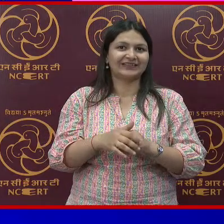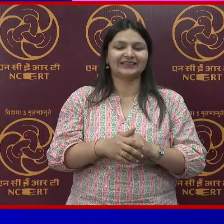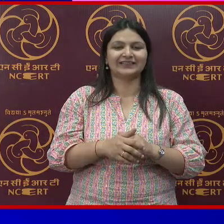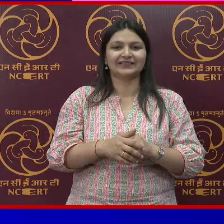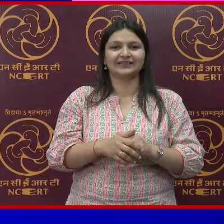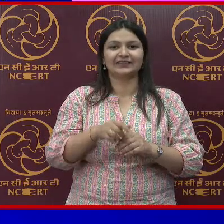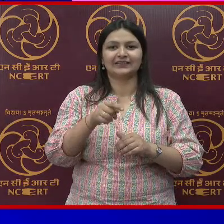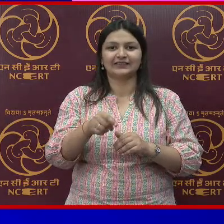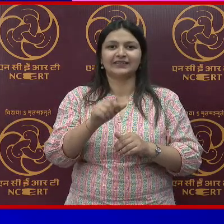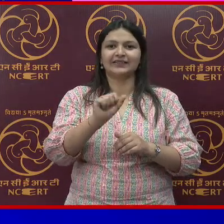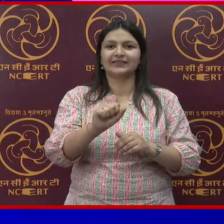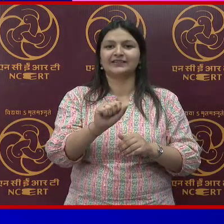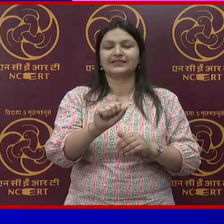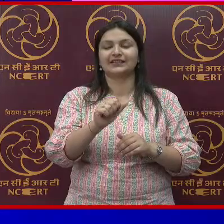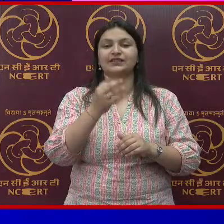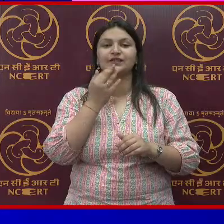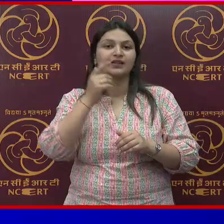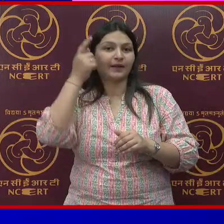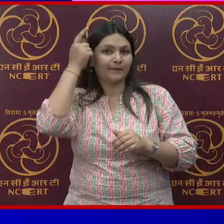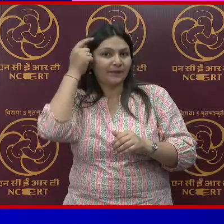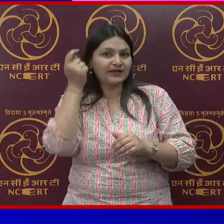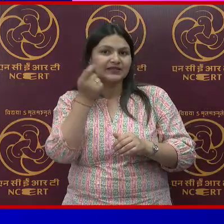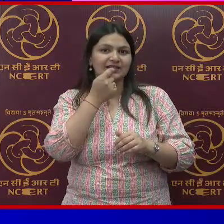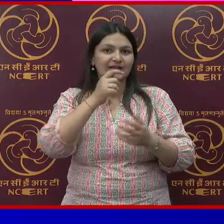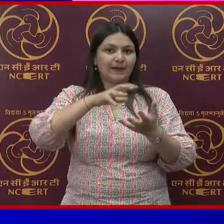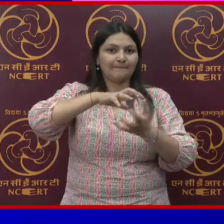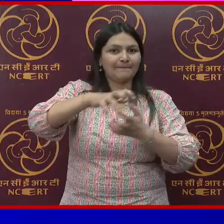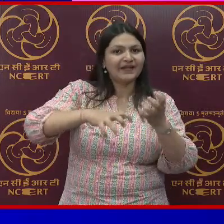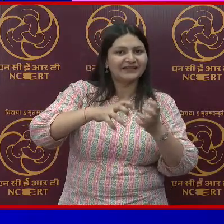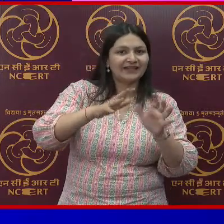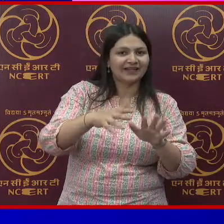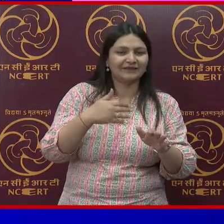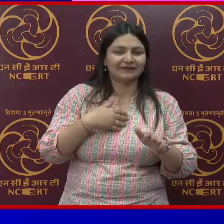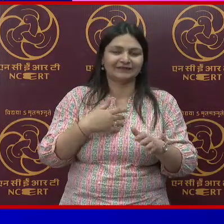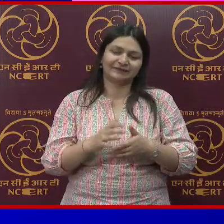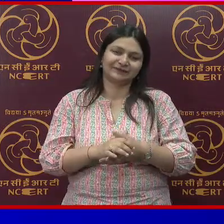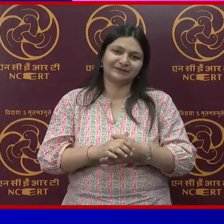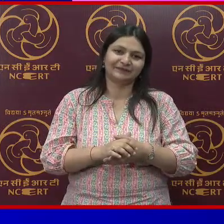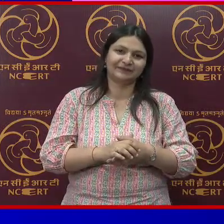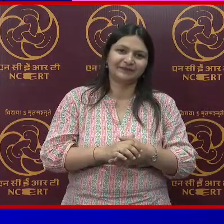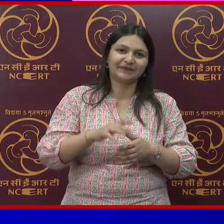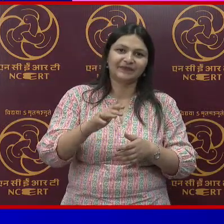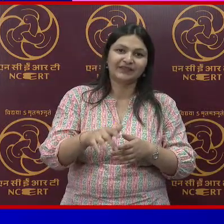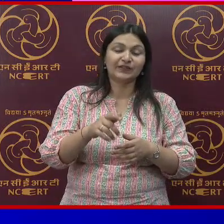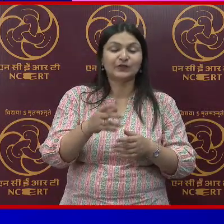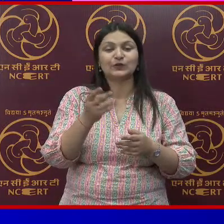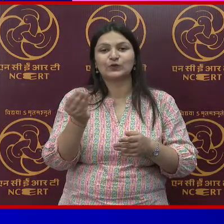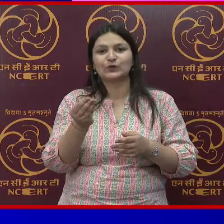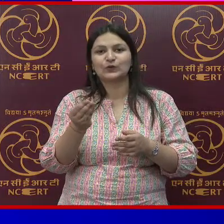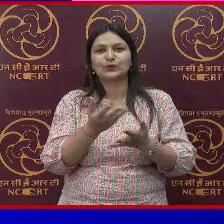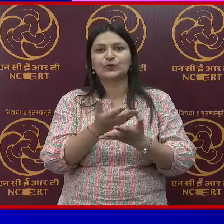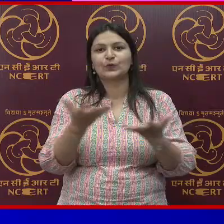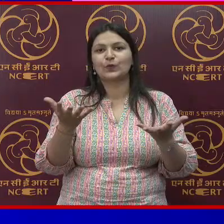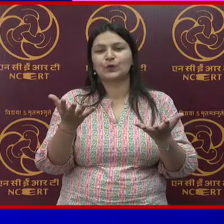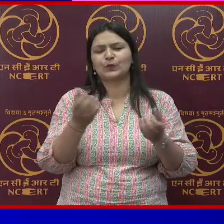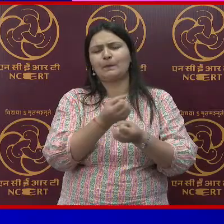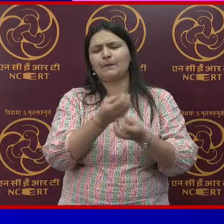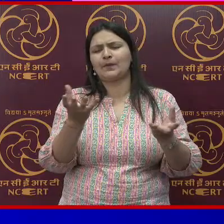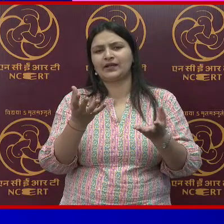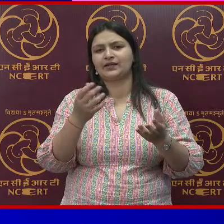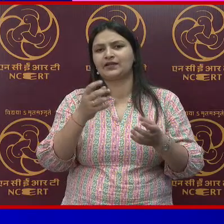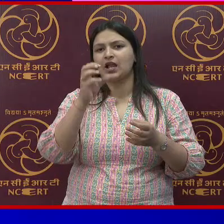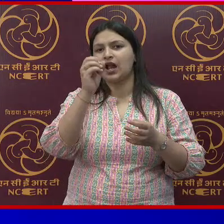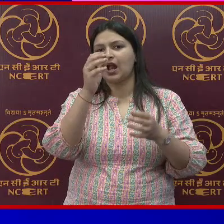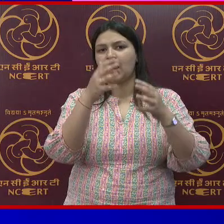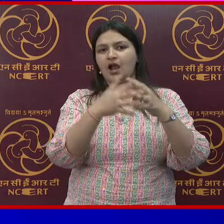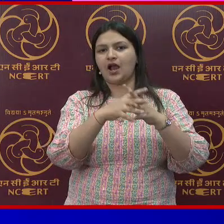Usually. gray color Grey also. color, yes. Yes. Usually we see in the dark, na, so we don't find. Yes. we And now don't see find this one. color. This one. This